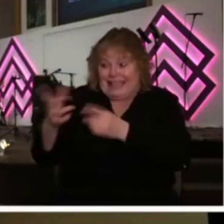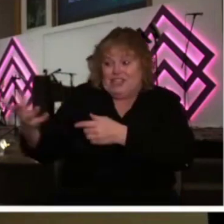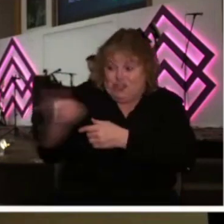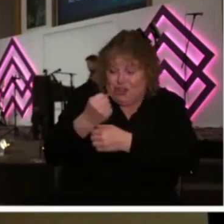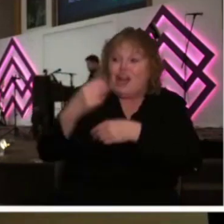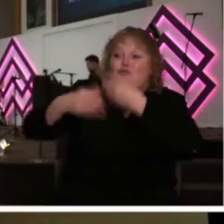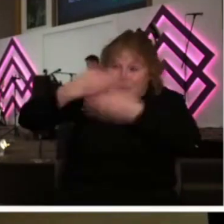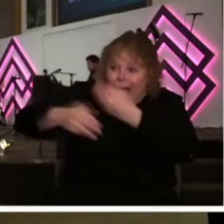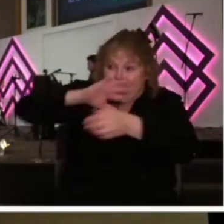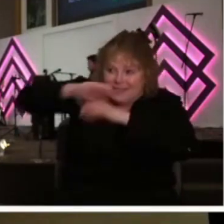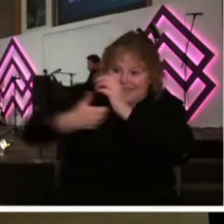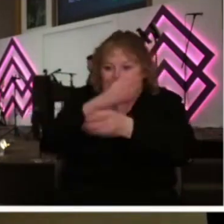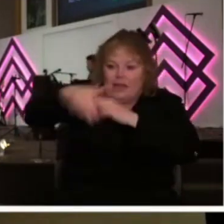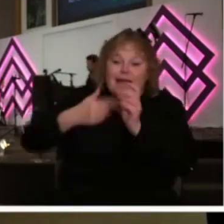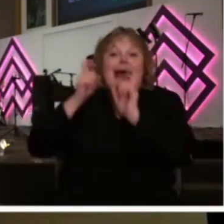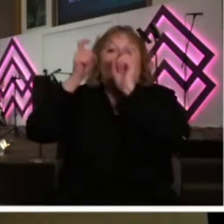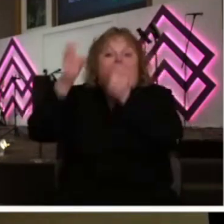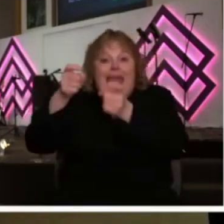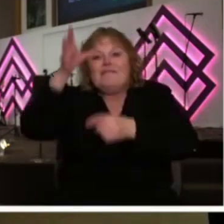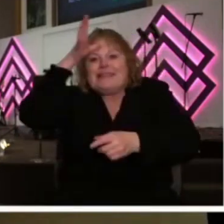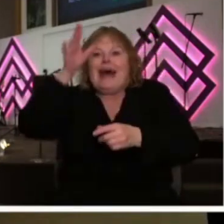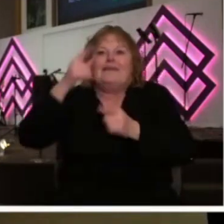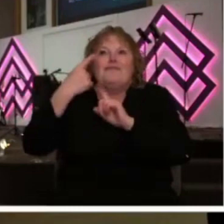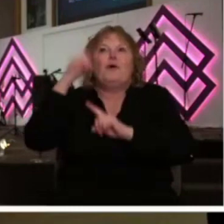to give them to Dad as his gift.